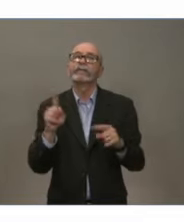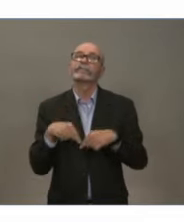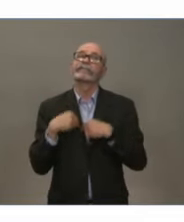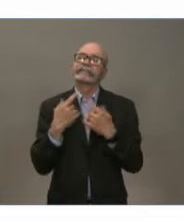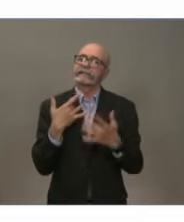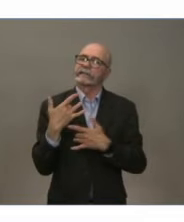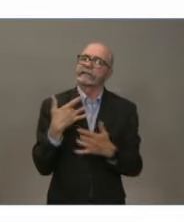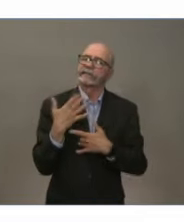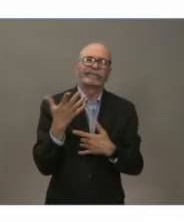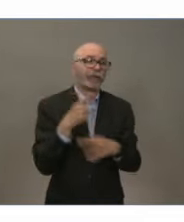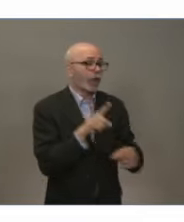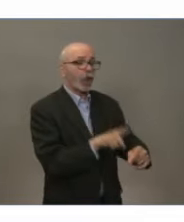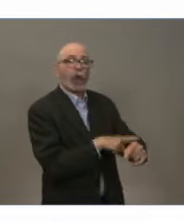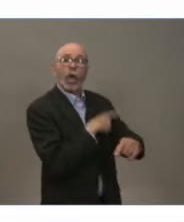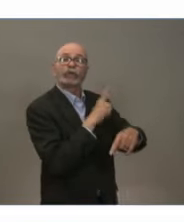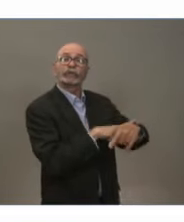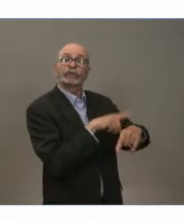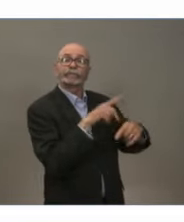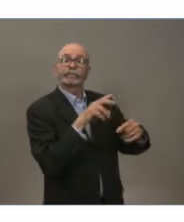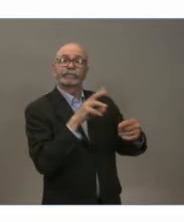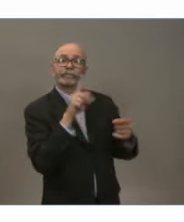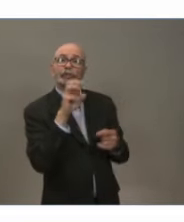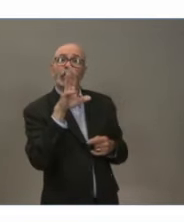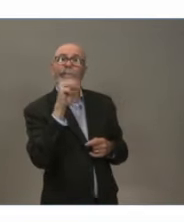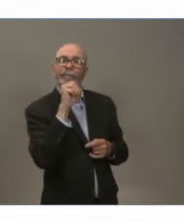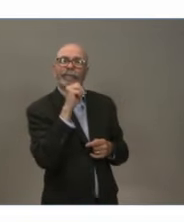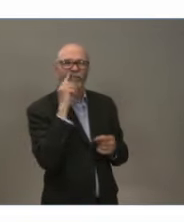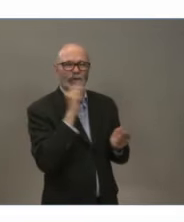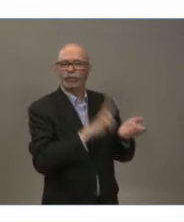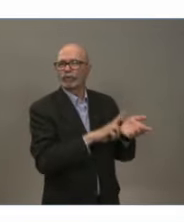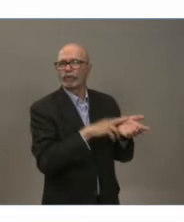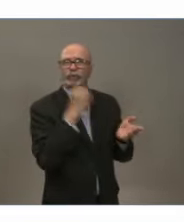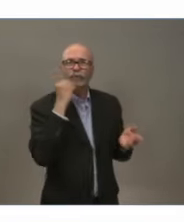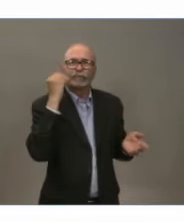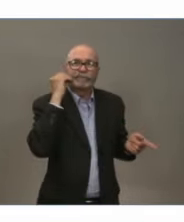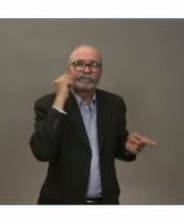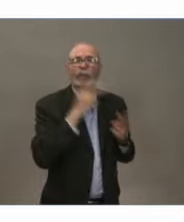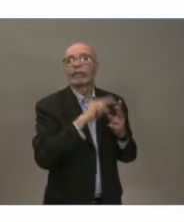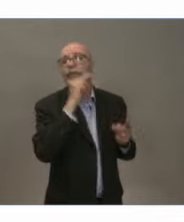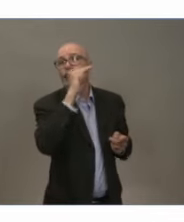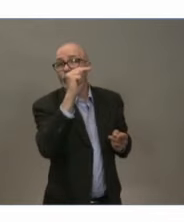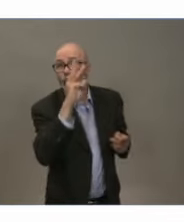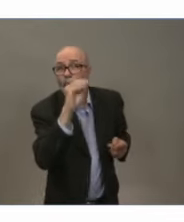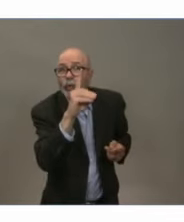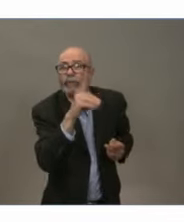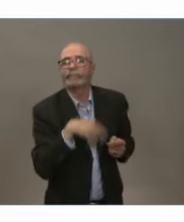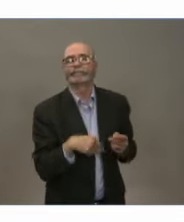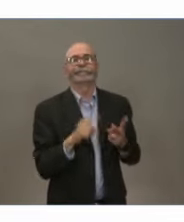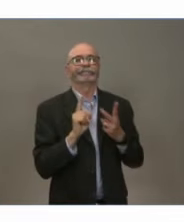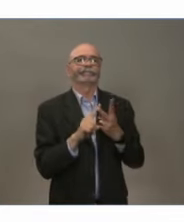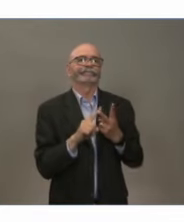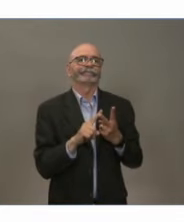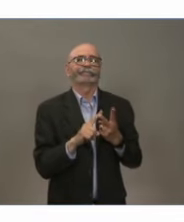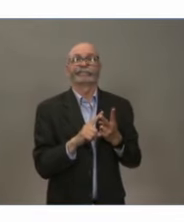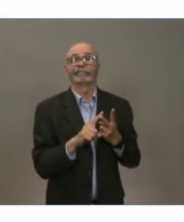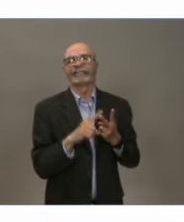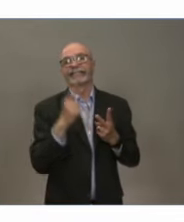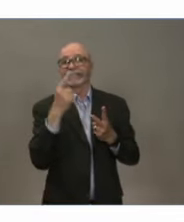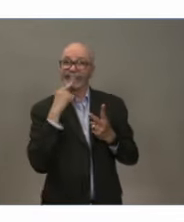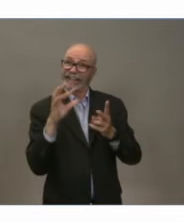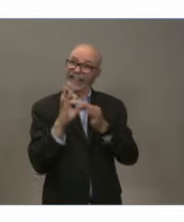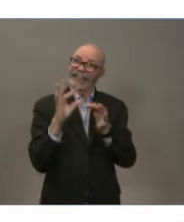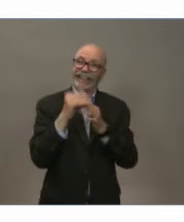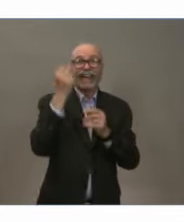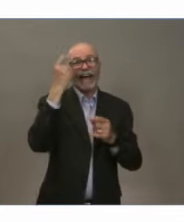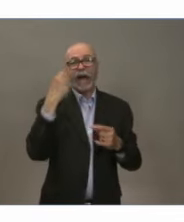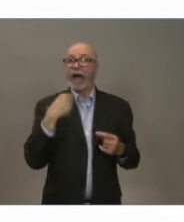are one of our long-term care facilities, Northwood. They've been very open about this. Of the 43 cases that we're